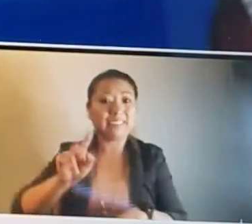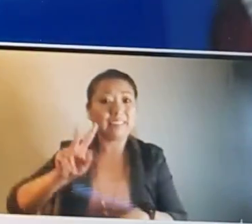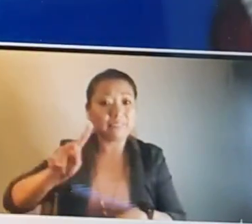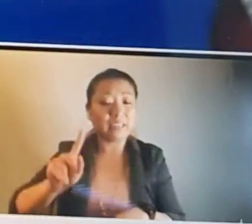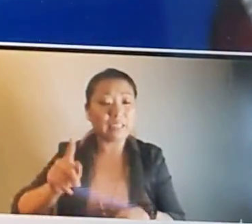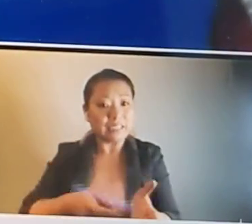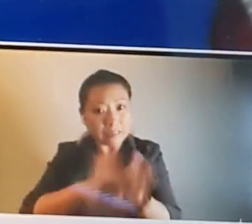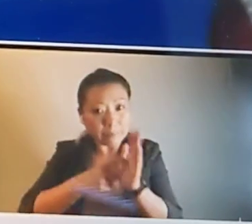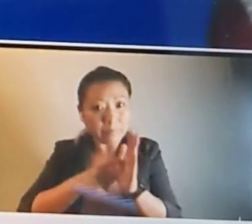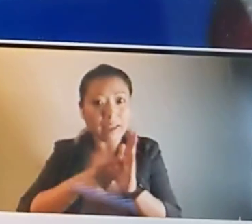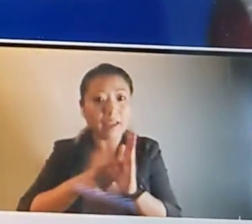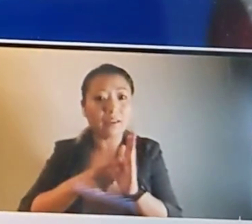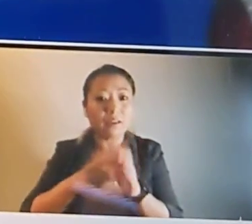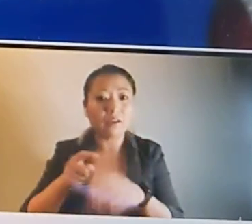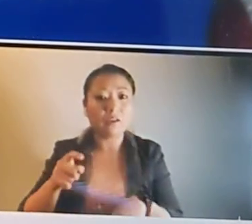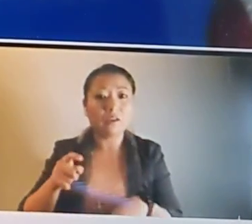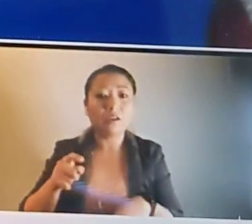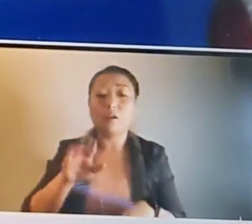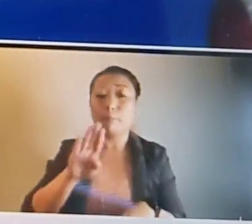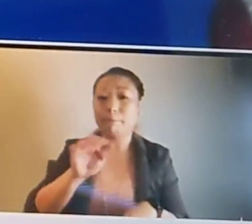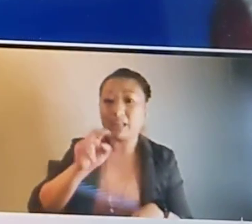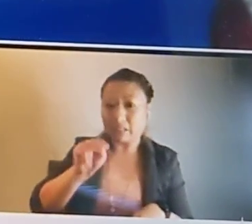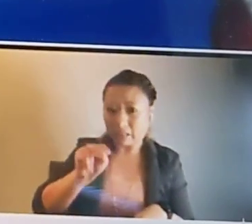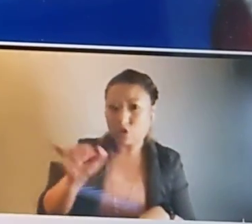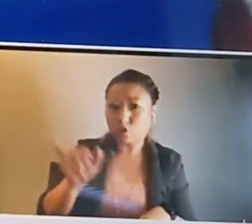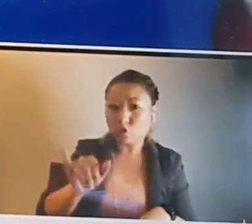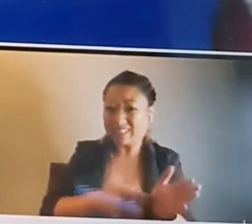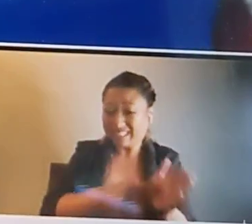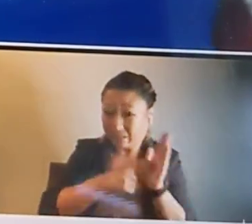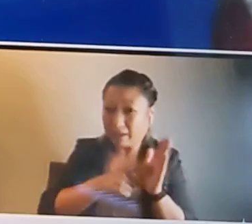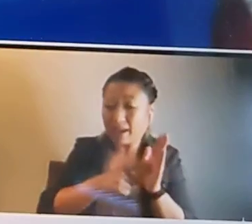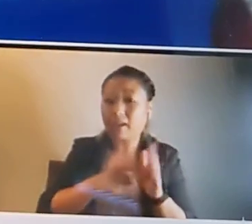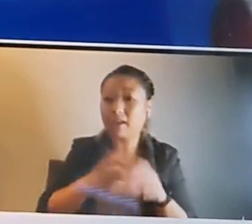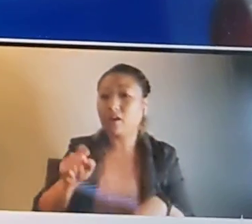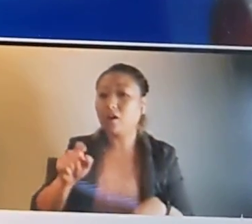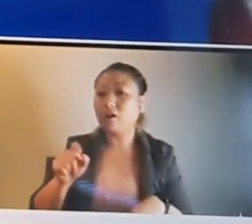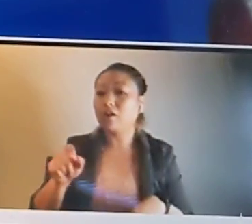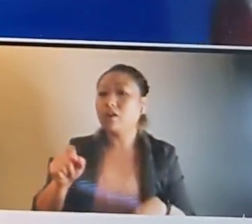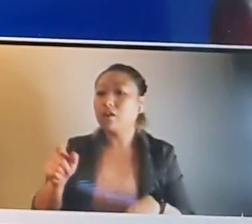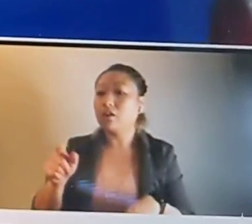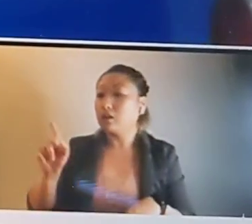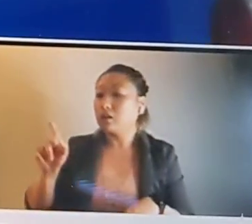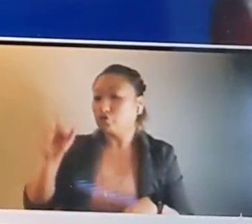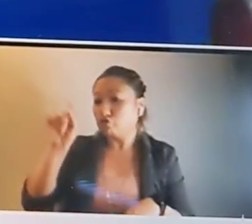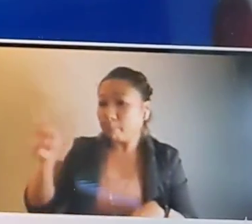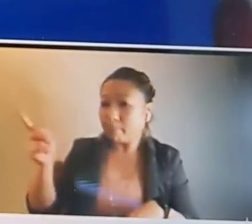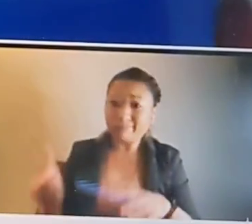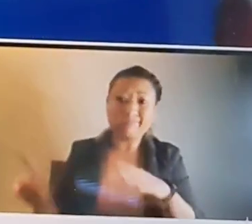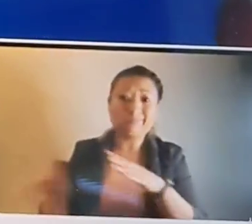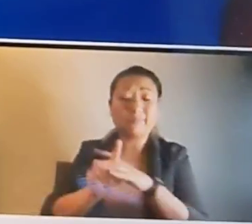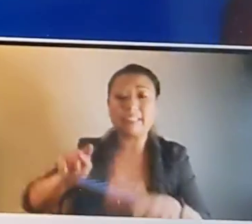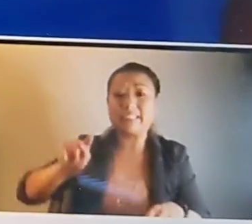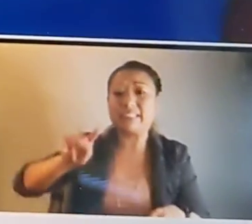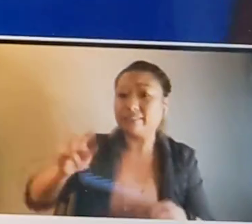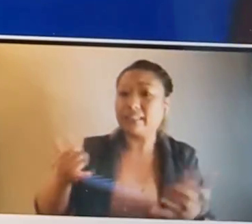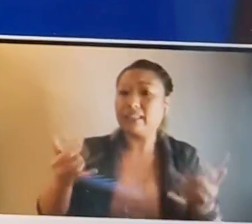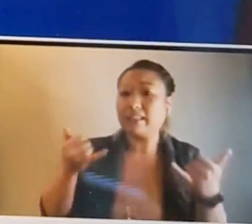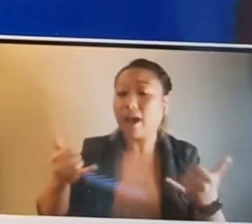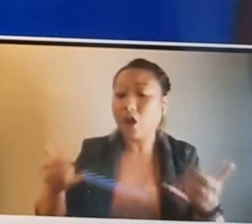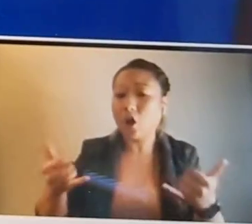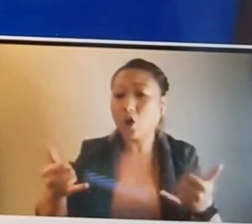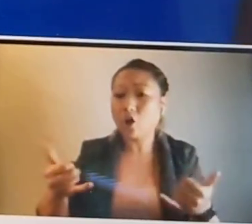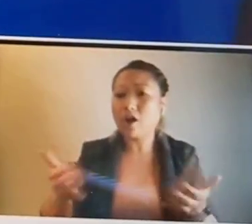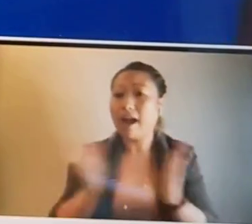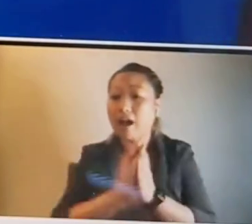"I call on President Trump to go on national television now to